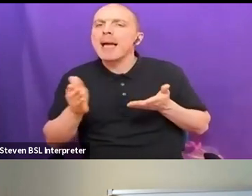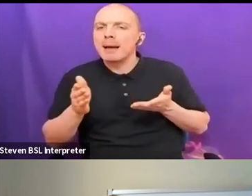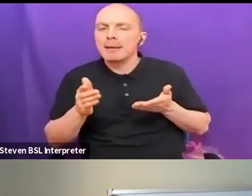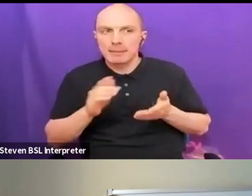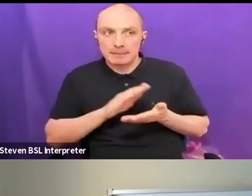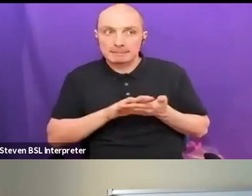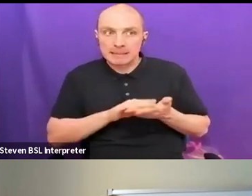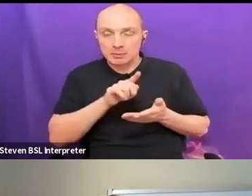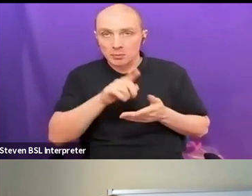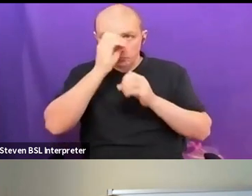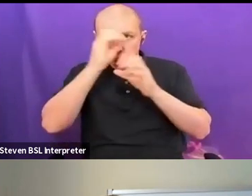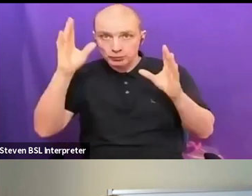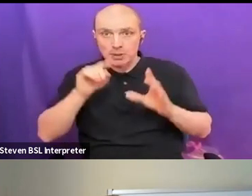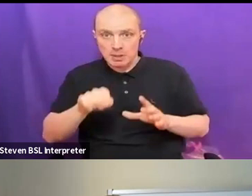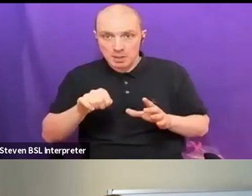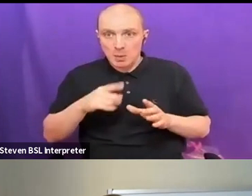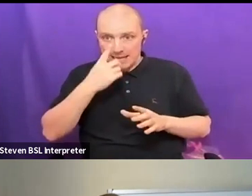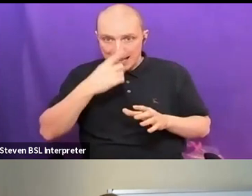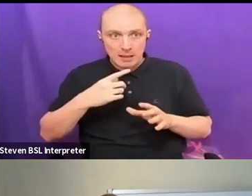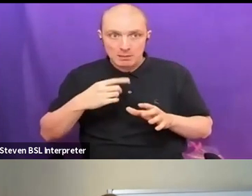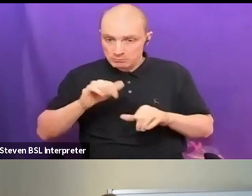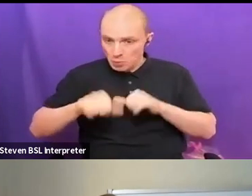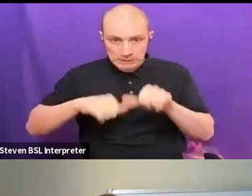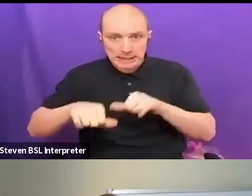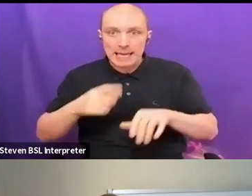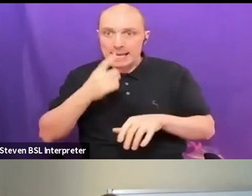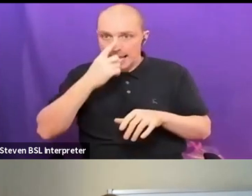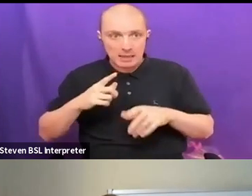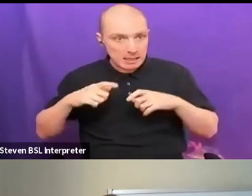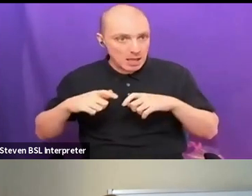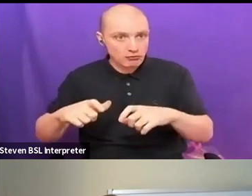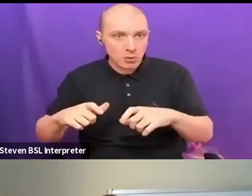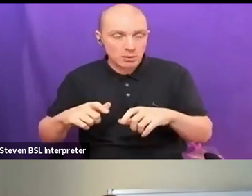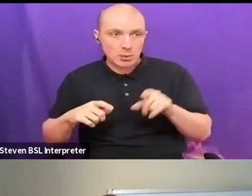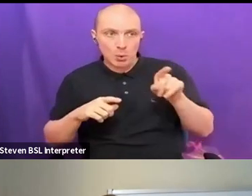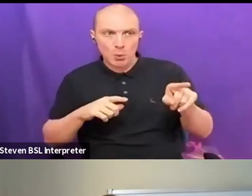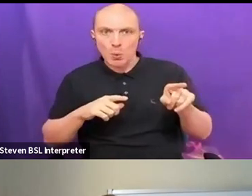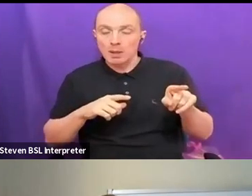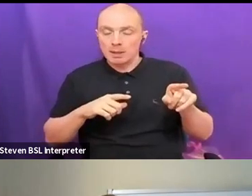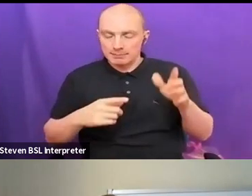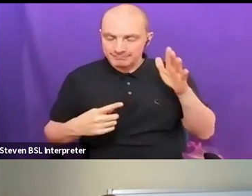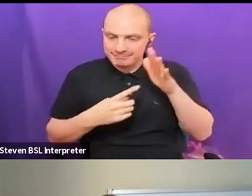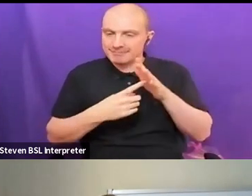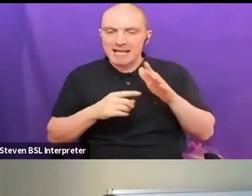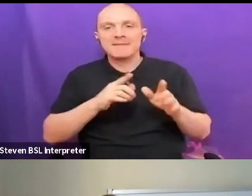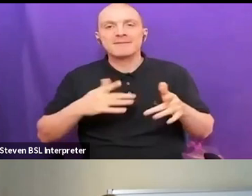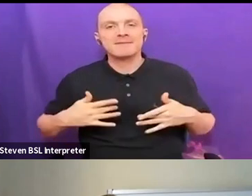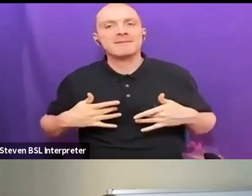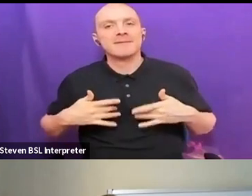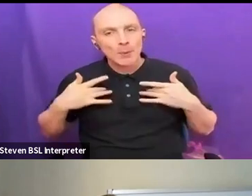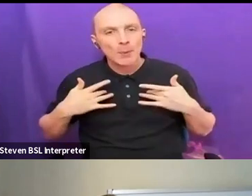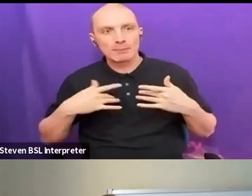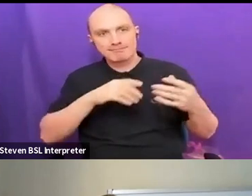these policies, because essentially listening to people with that lived experience is going to help us to use